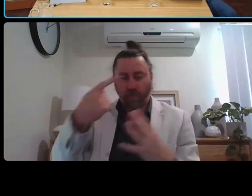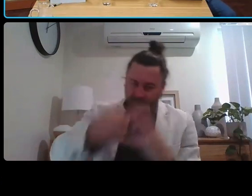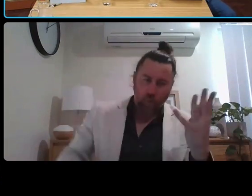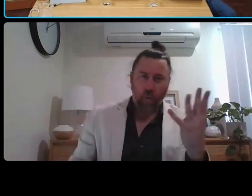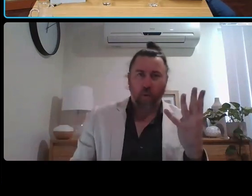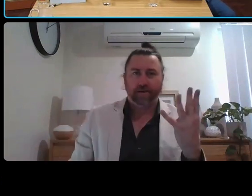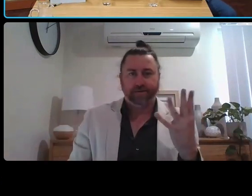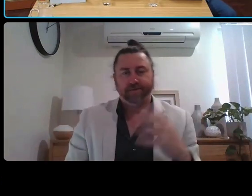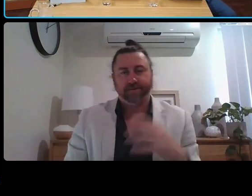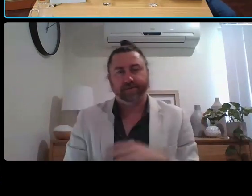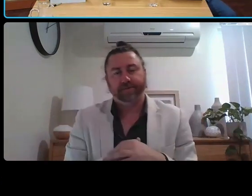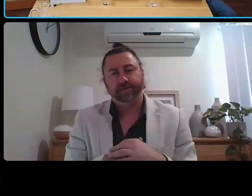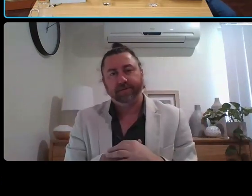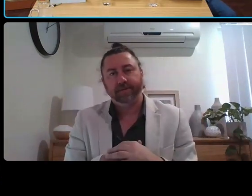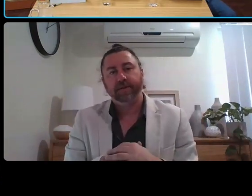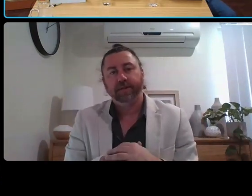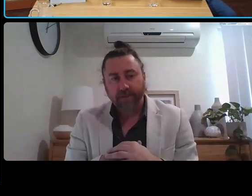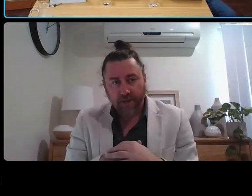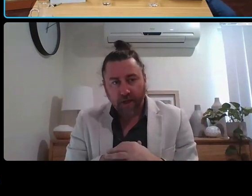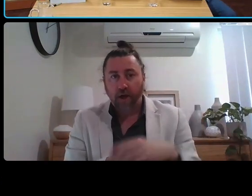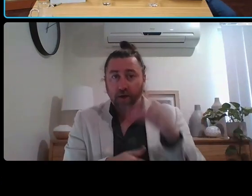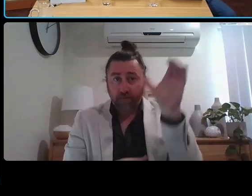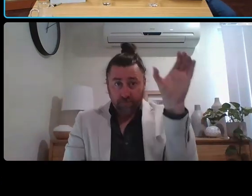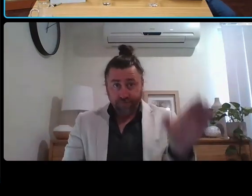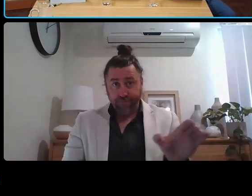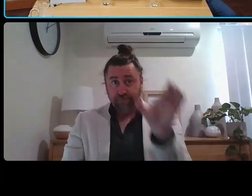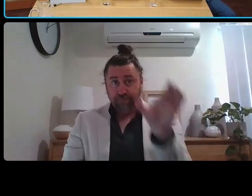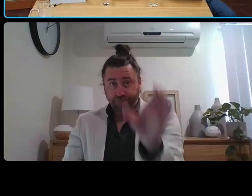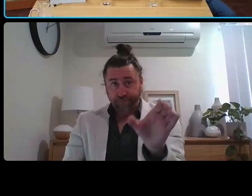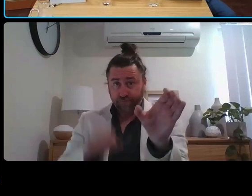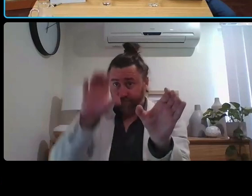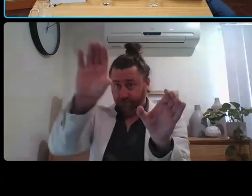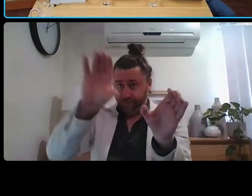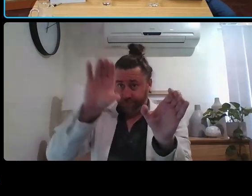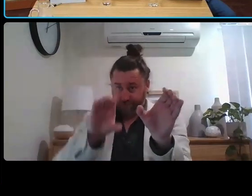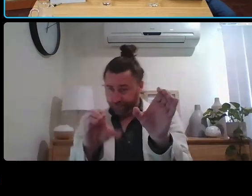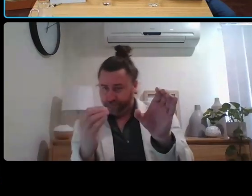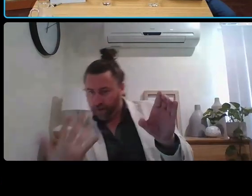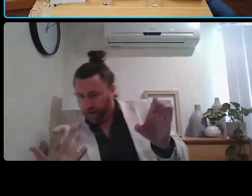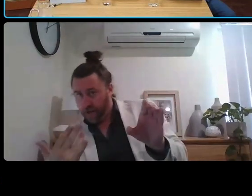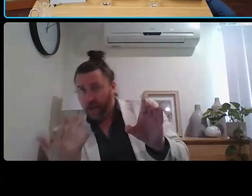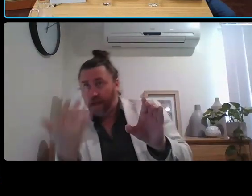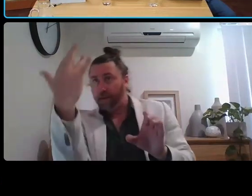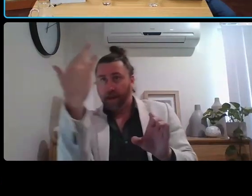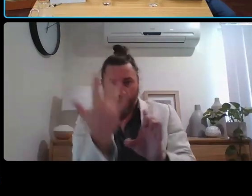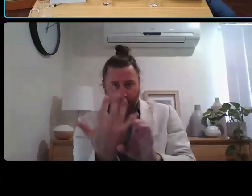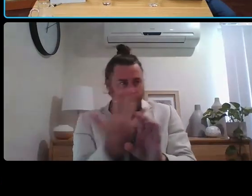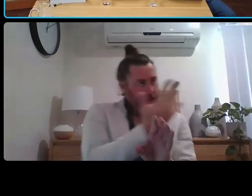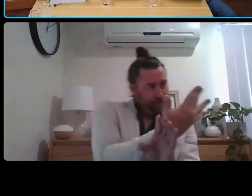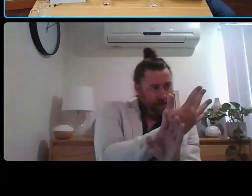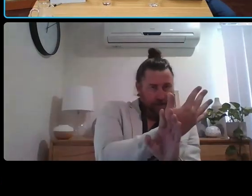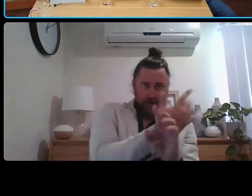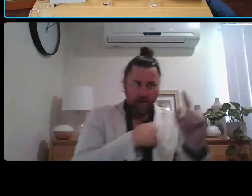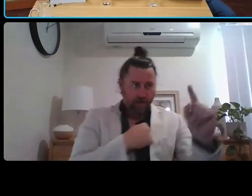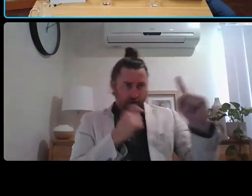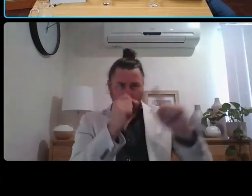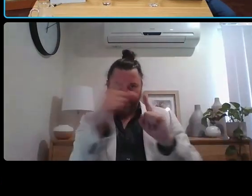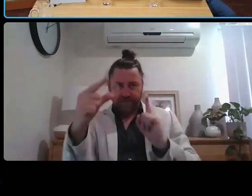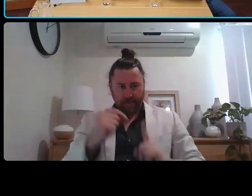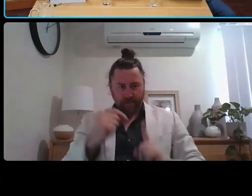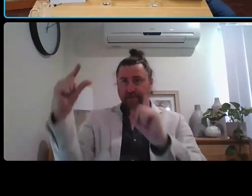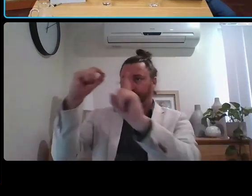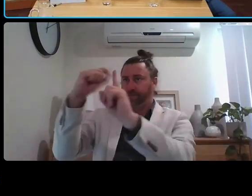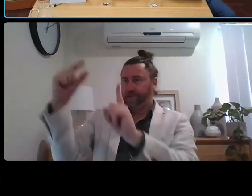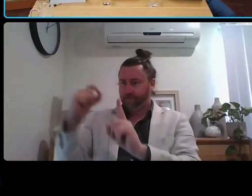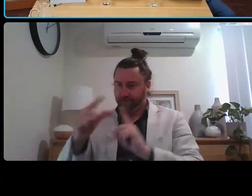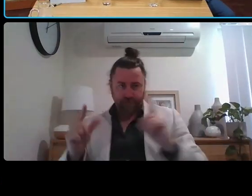of each subcategory is calculated and then based on the overall weighting or contribution to the total score,